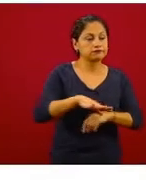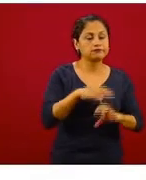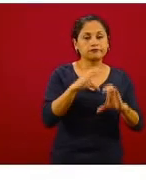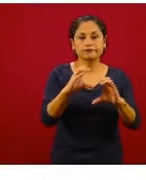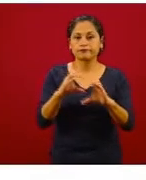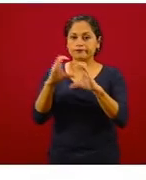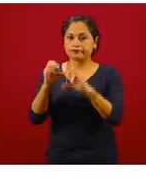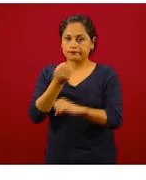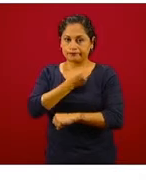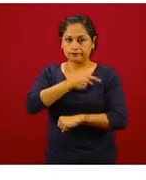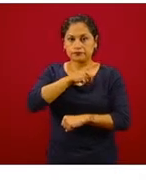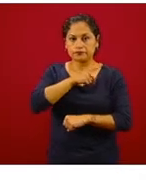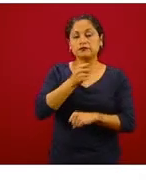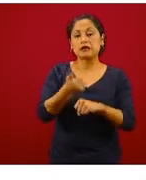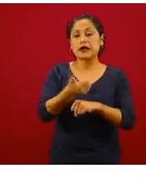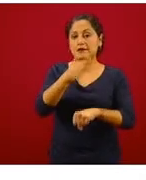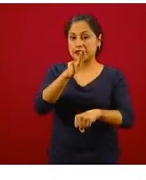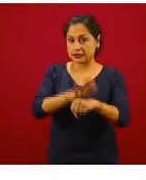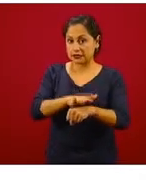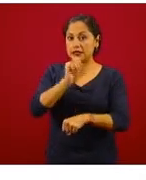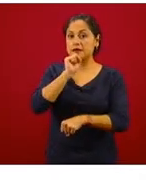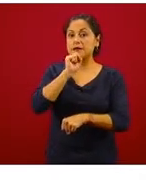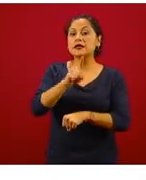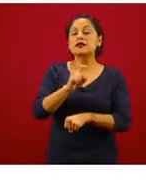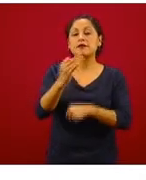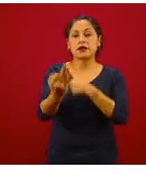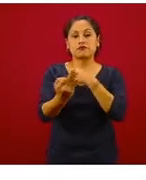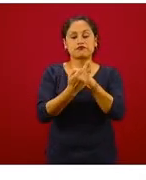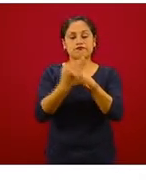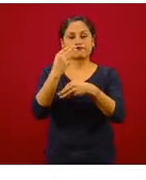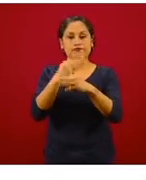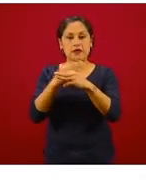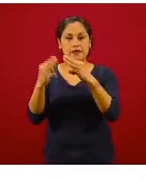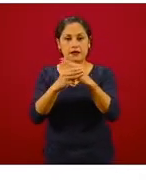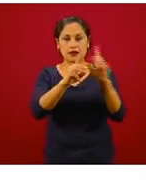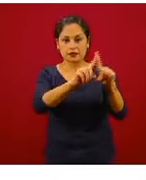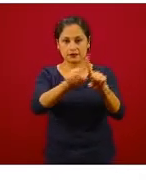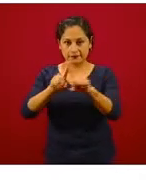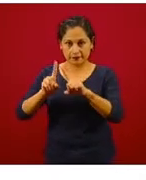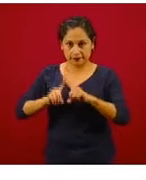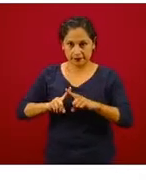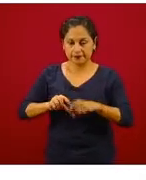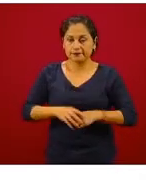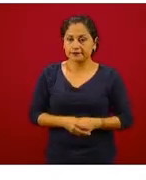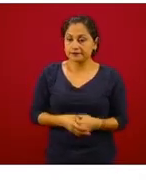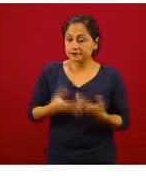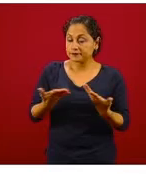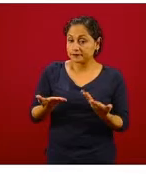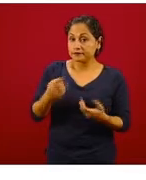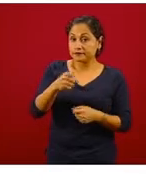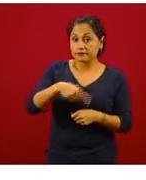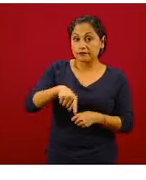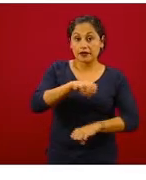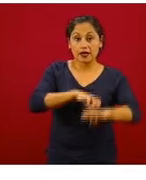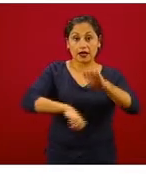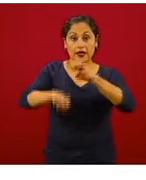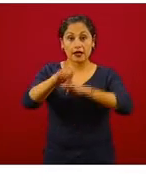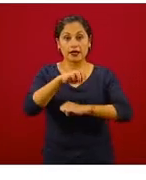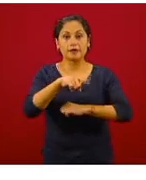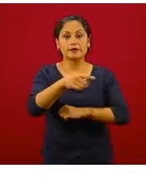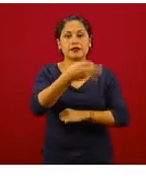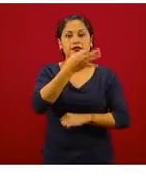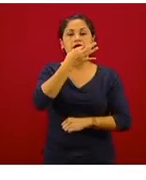these measures, the safe distance, the engineering control, the management controls, and the use of